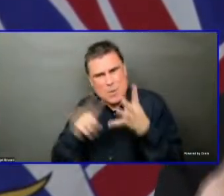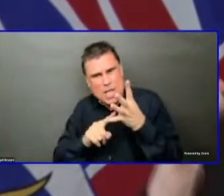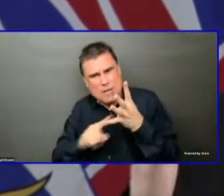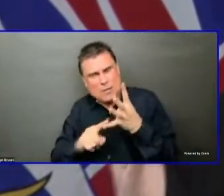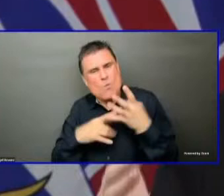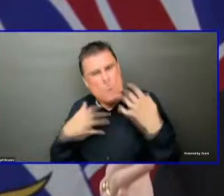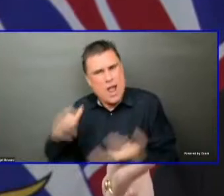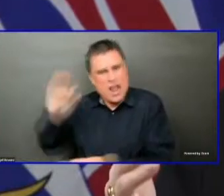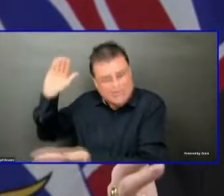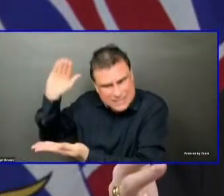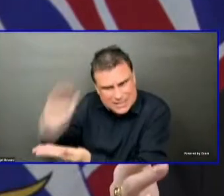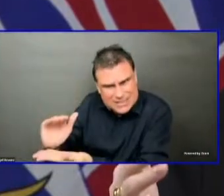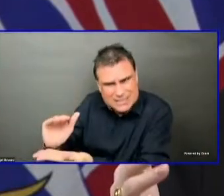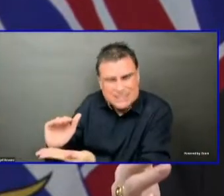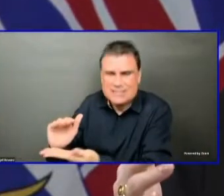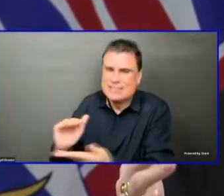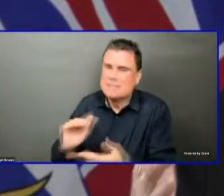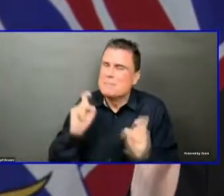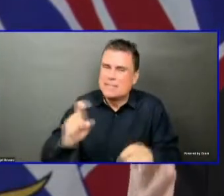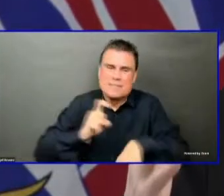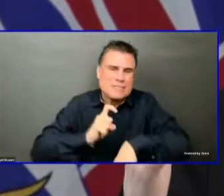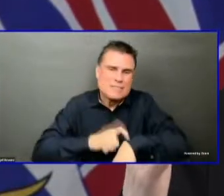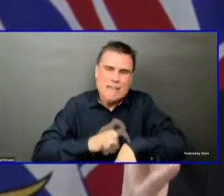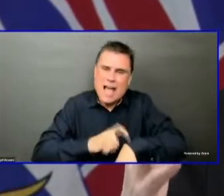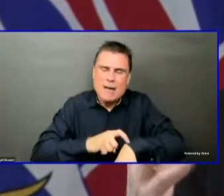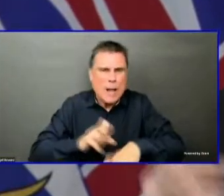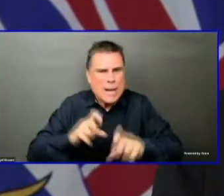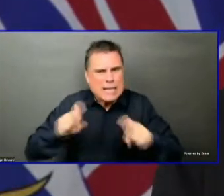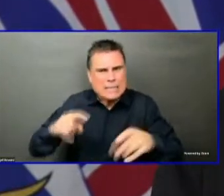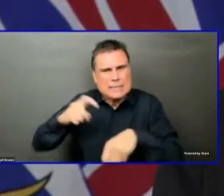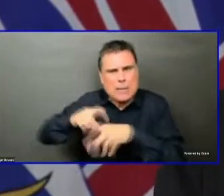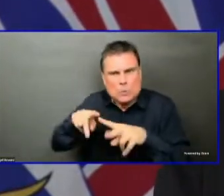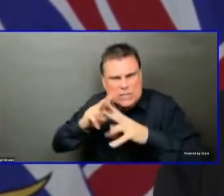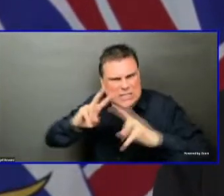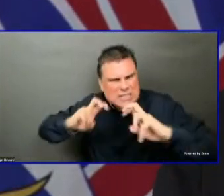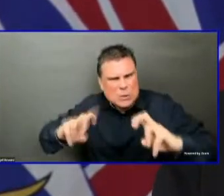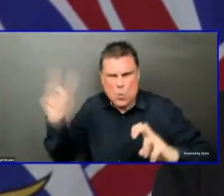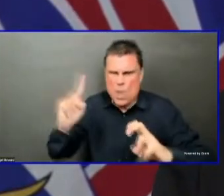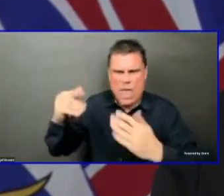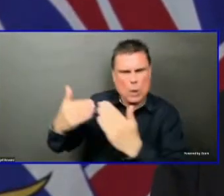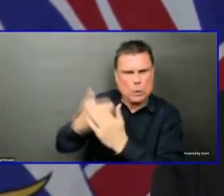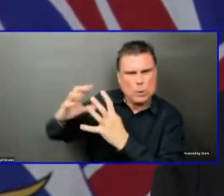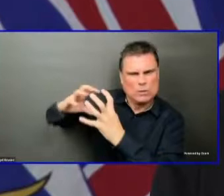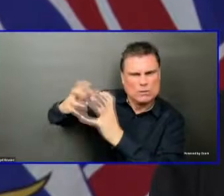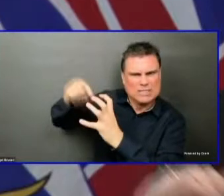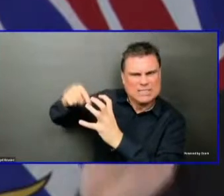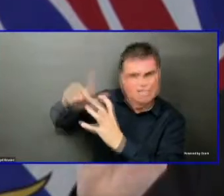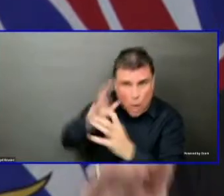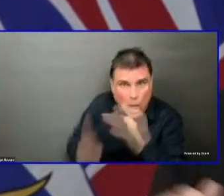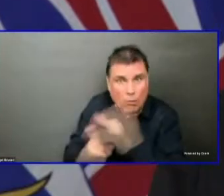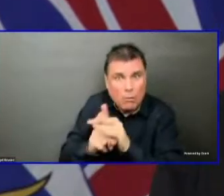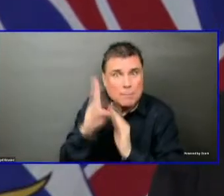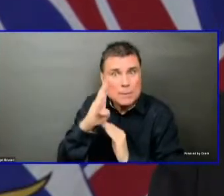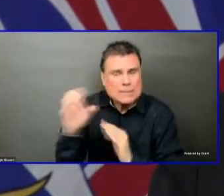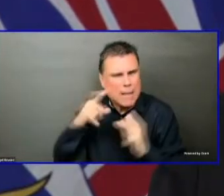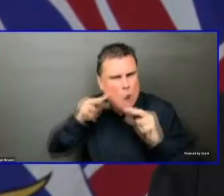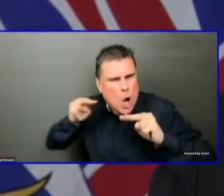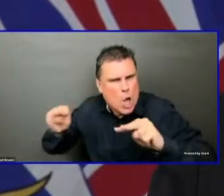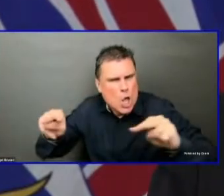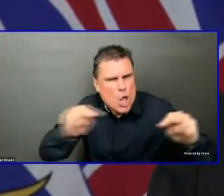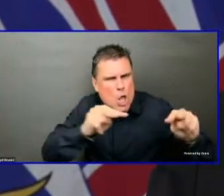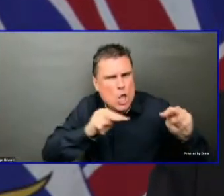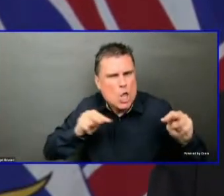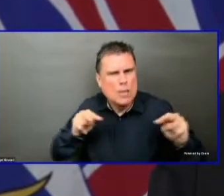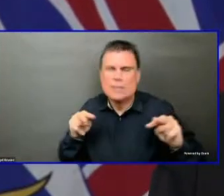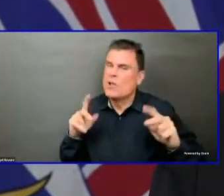on them now that we have some more restrictions on travel and borders, and to get our immunization program off and running